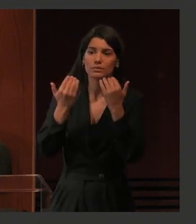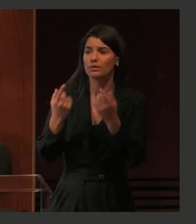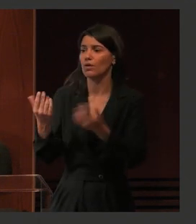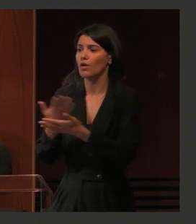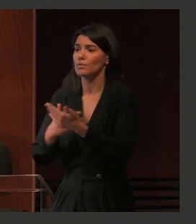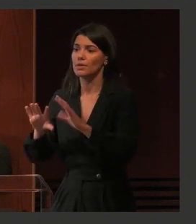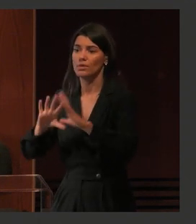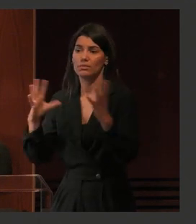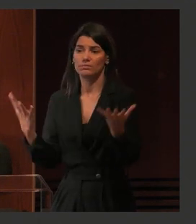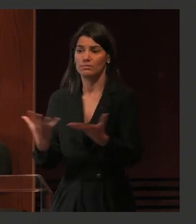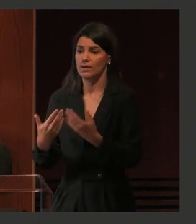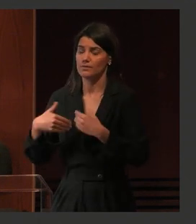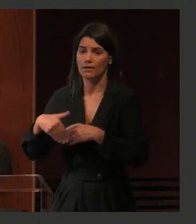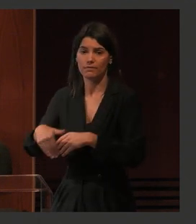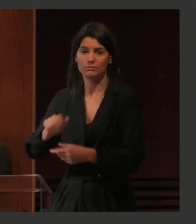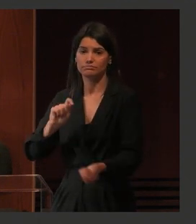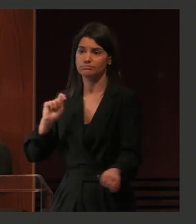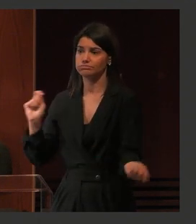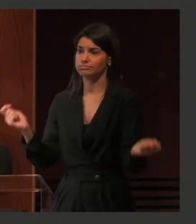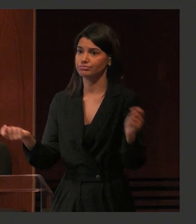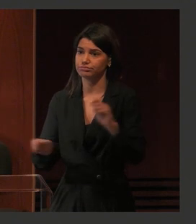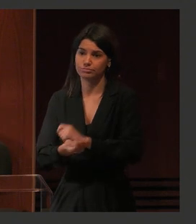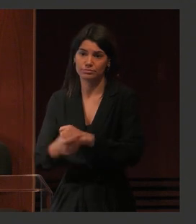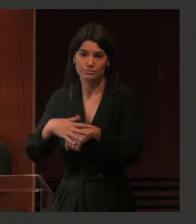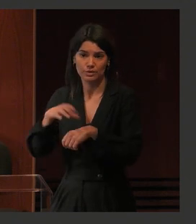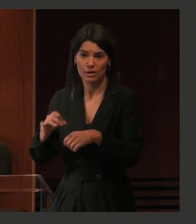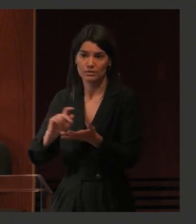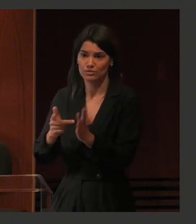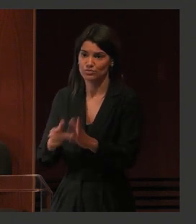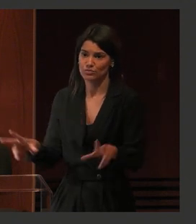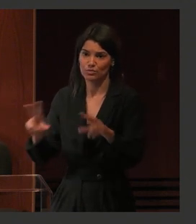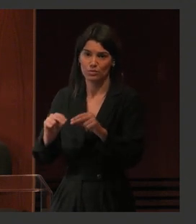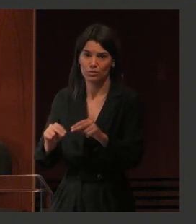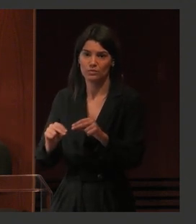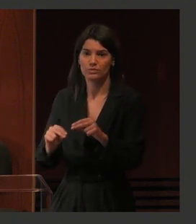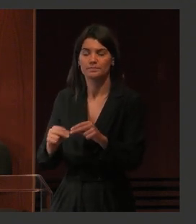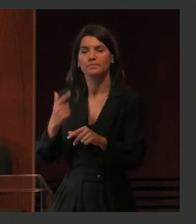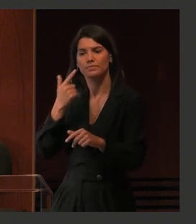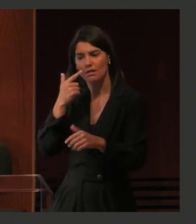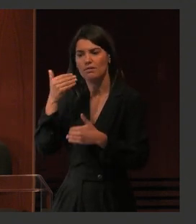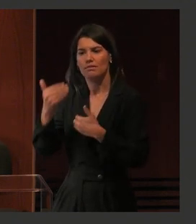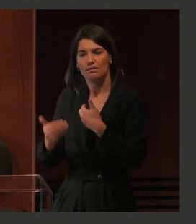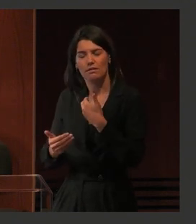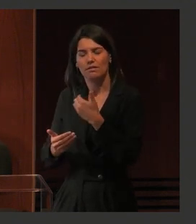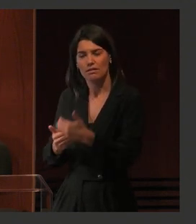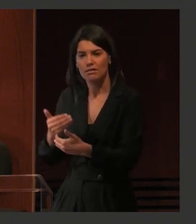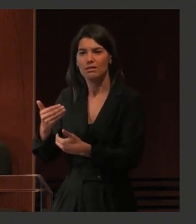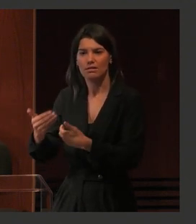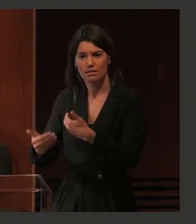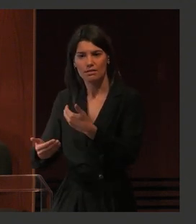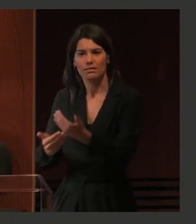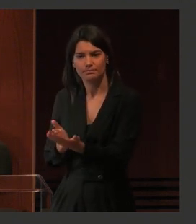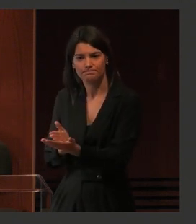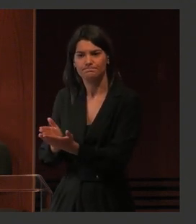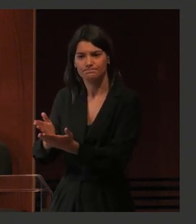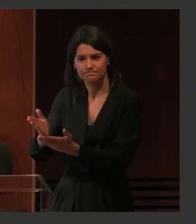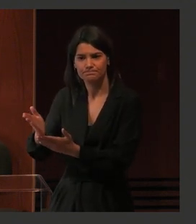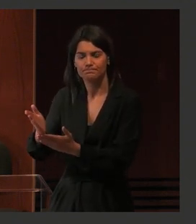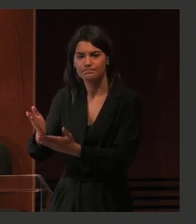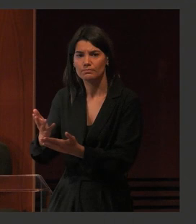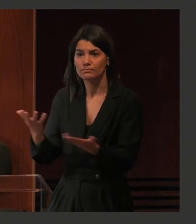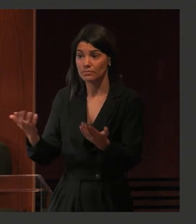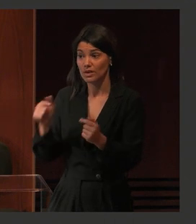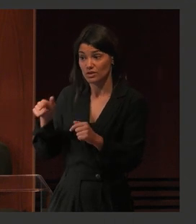and this is an ongoing process. This was 10 years ago, and it's still an ongoing process. It did not change at